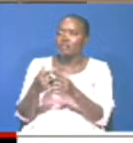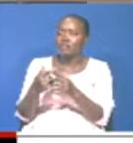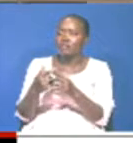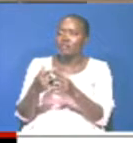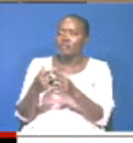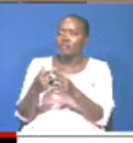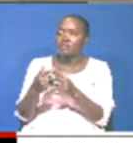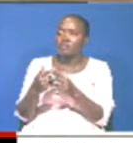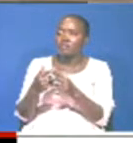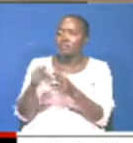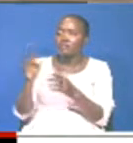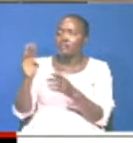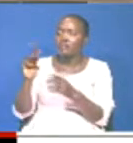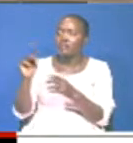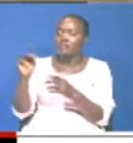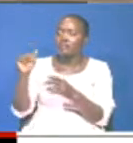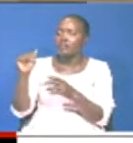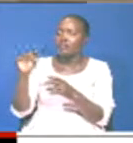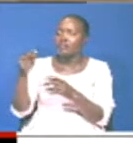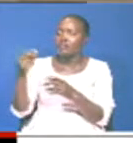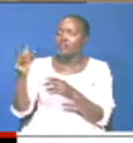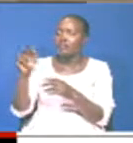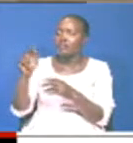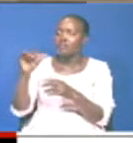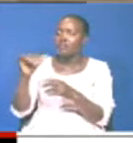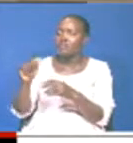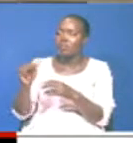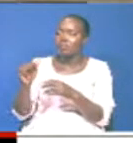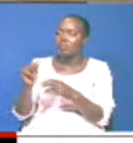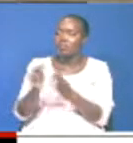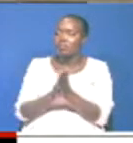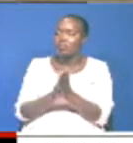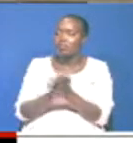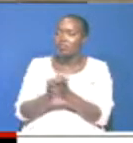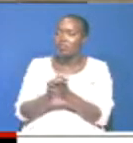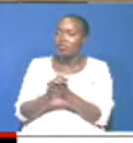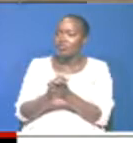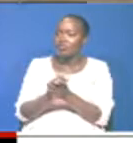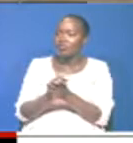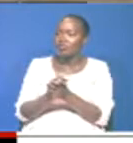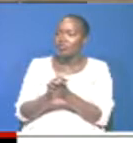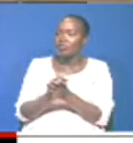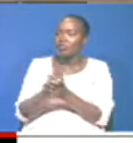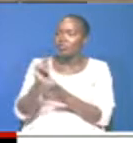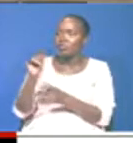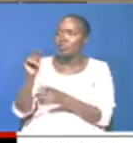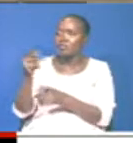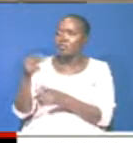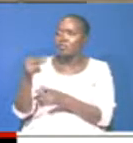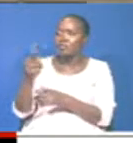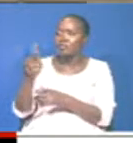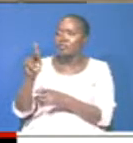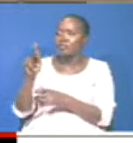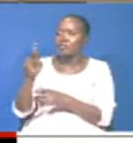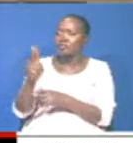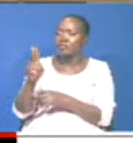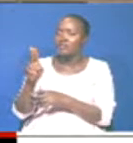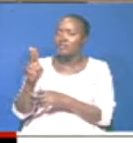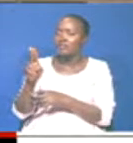Brigadier Macharia, who is actually retired now. There was Rufus Thuku, who let alone went